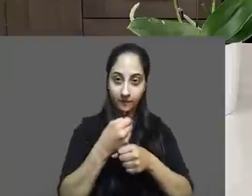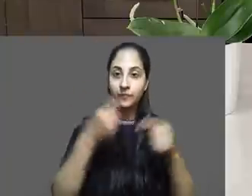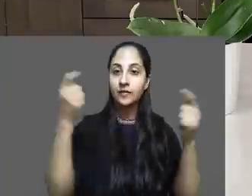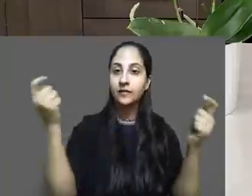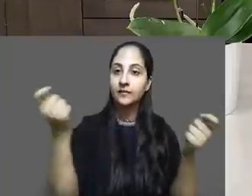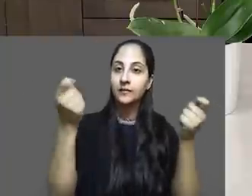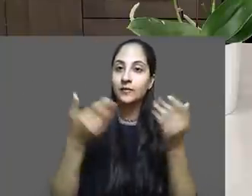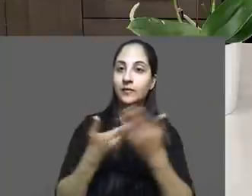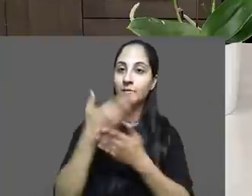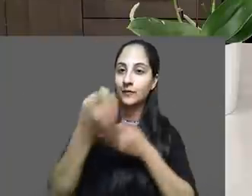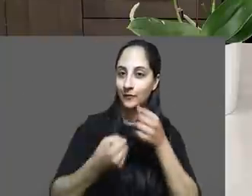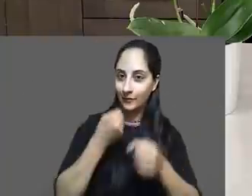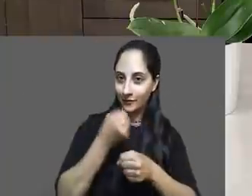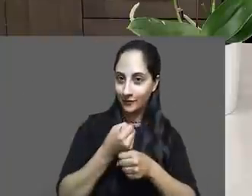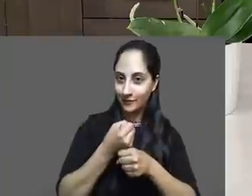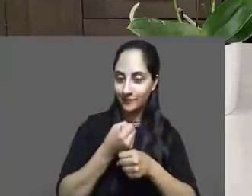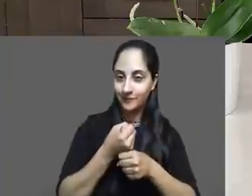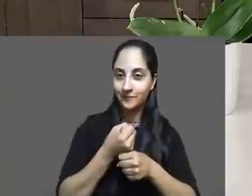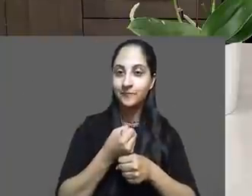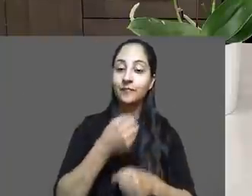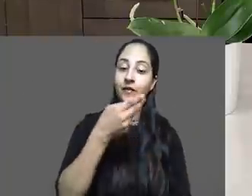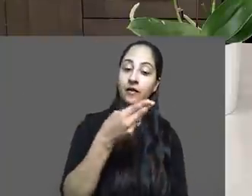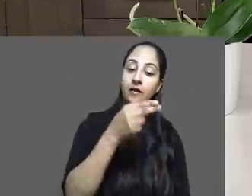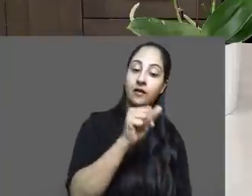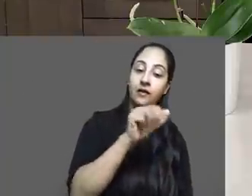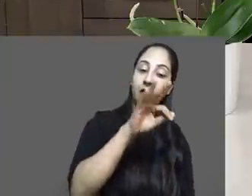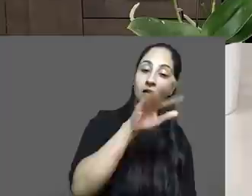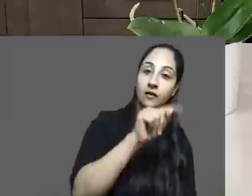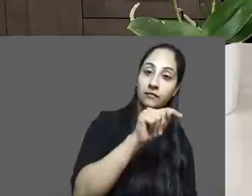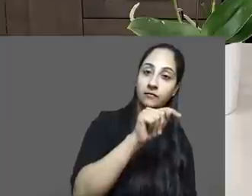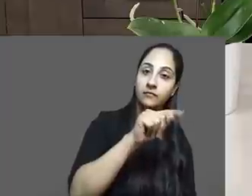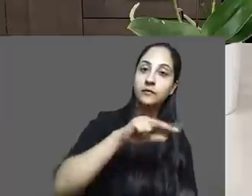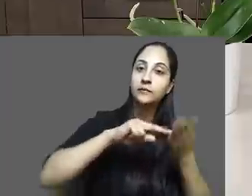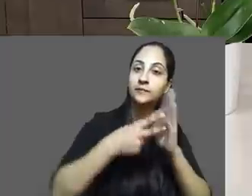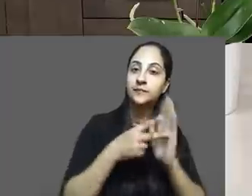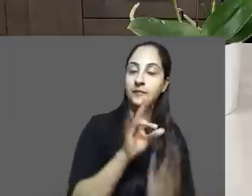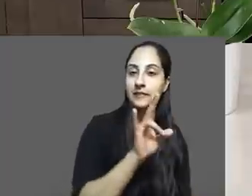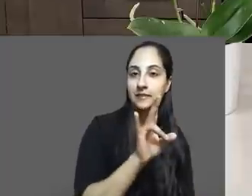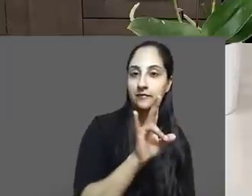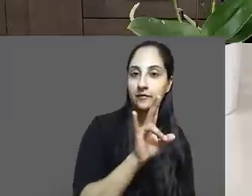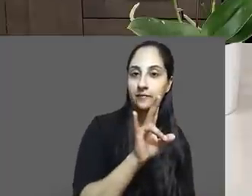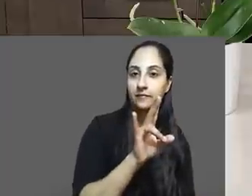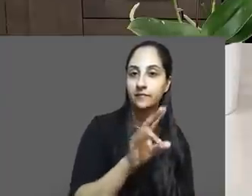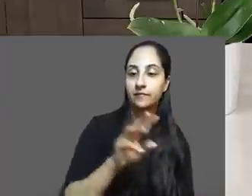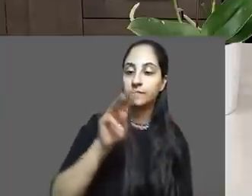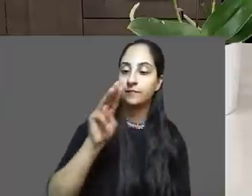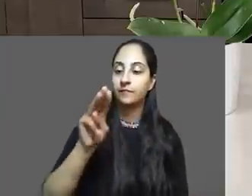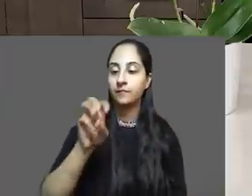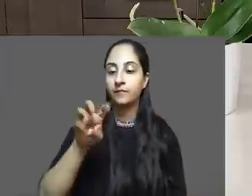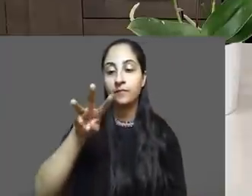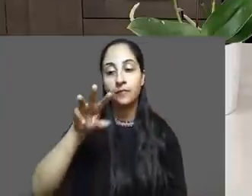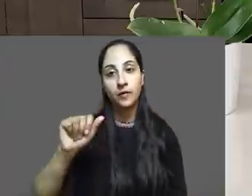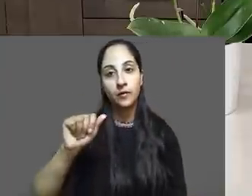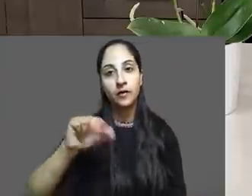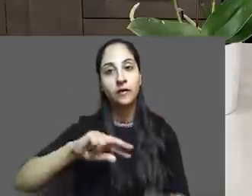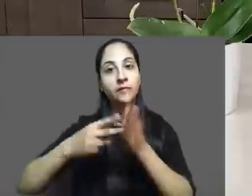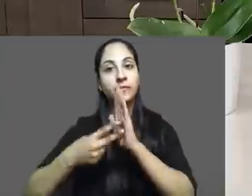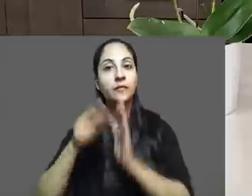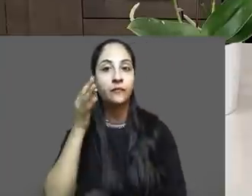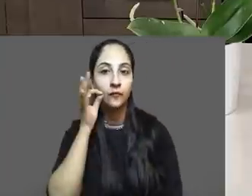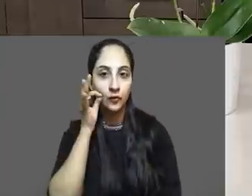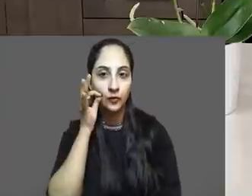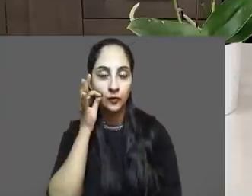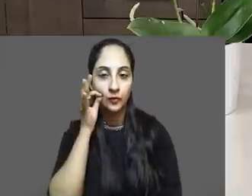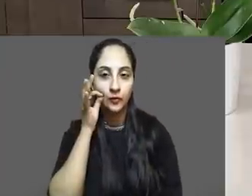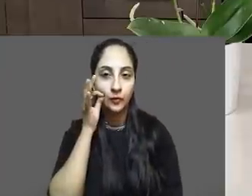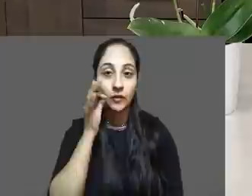Navroz in all Afghan families. Haf mewa means, it literally means haft, it's seven,